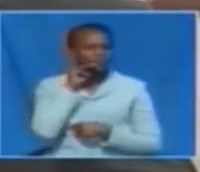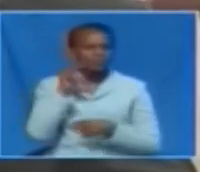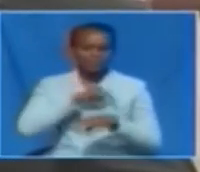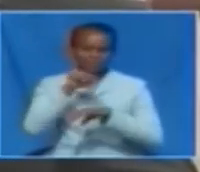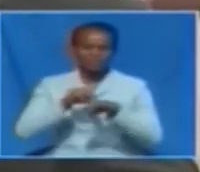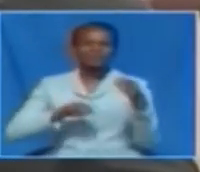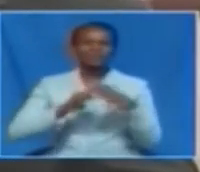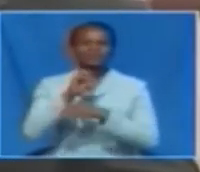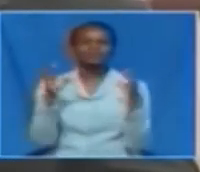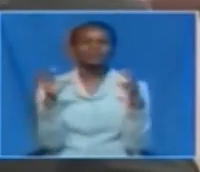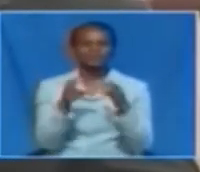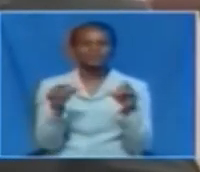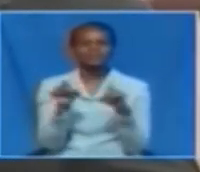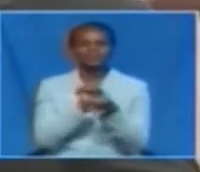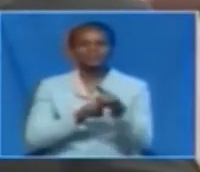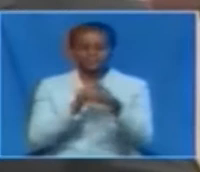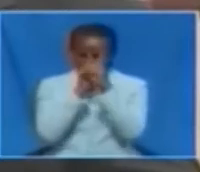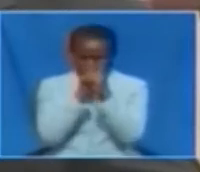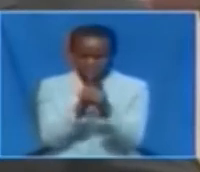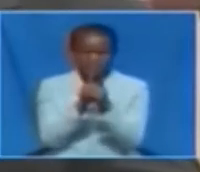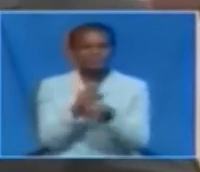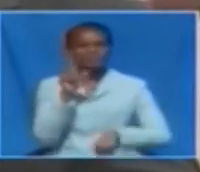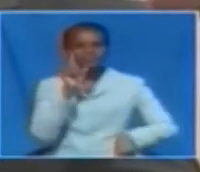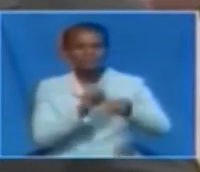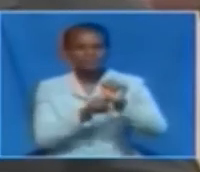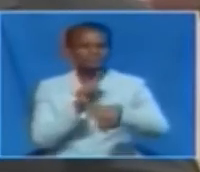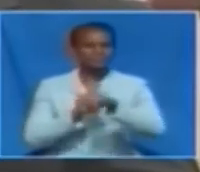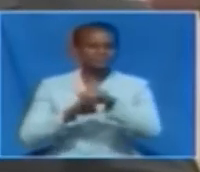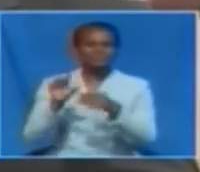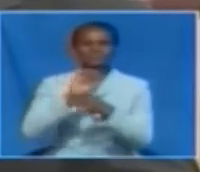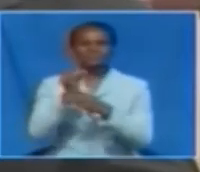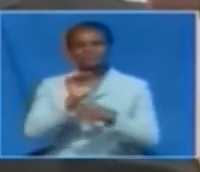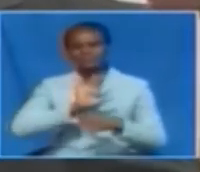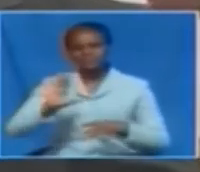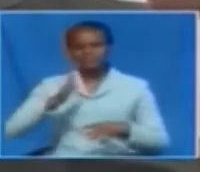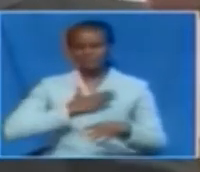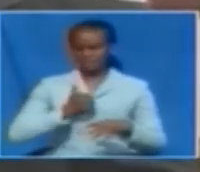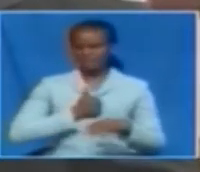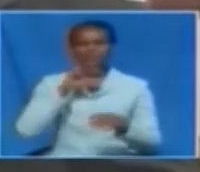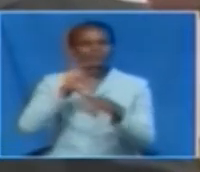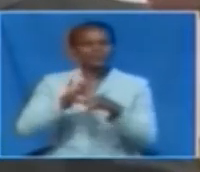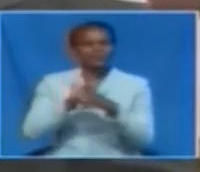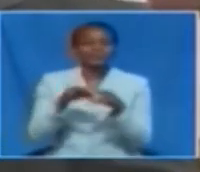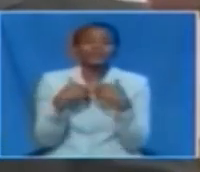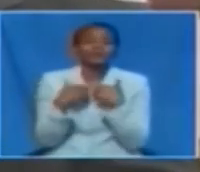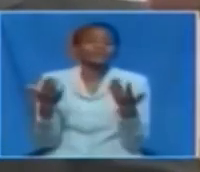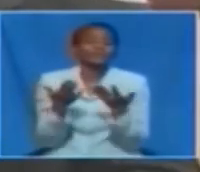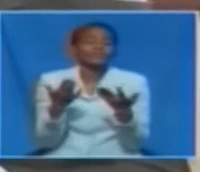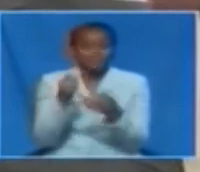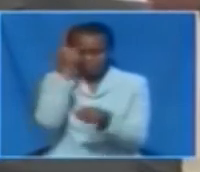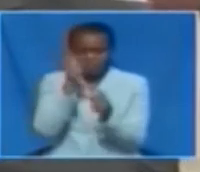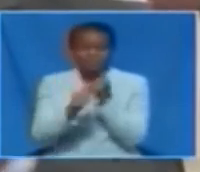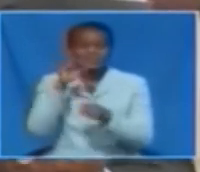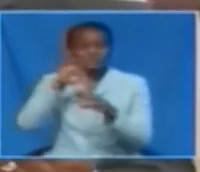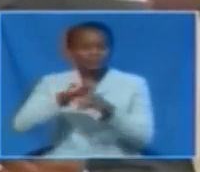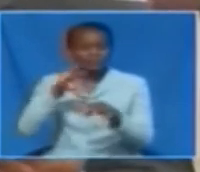Executive Committee, even when the decision for expulsion or suspension are being made, I don't vote. I don't vote because my vote is